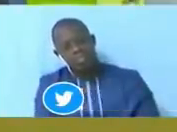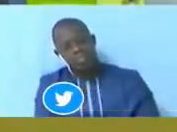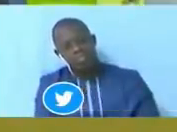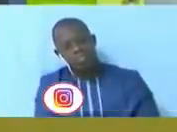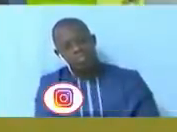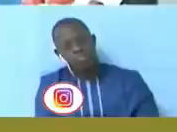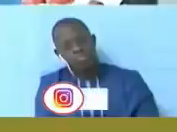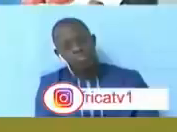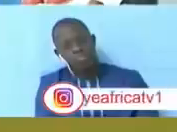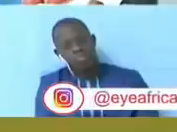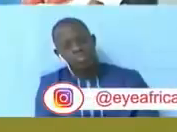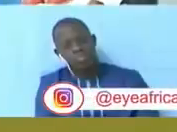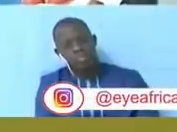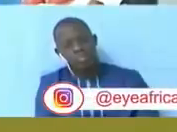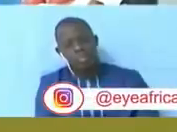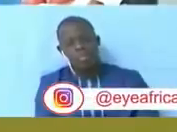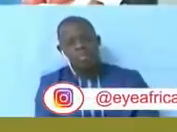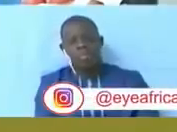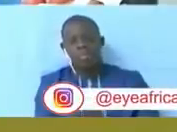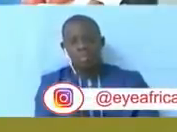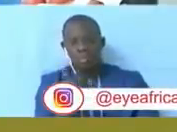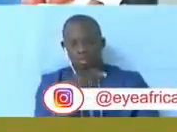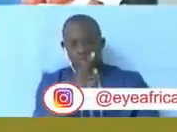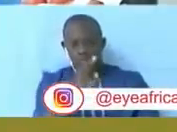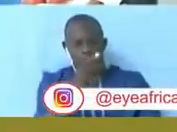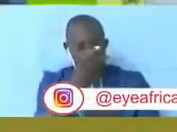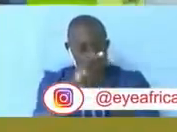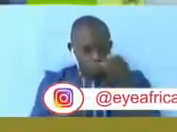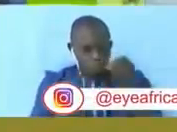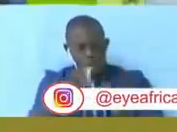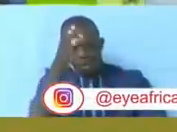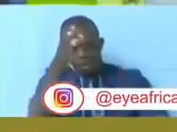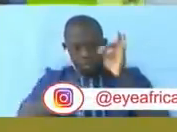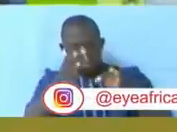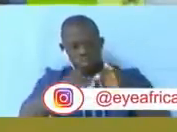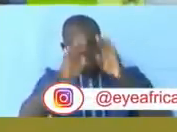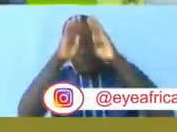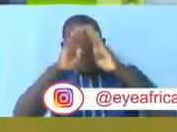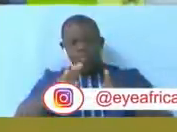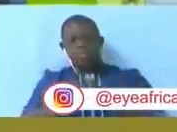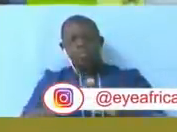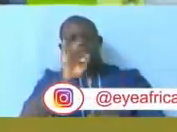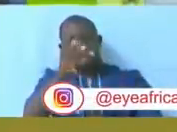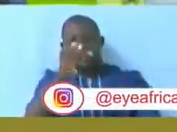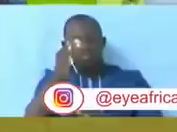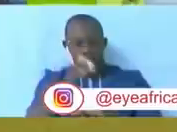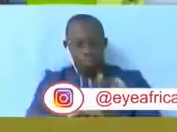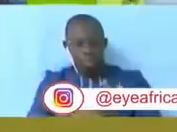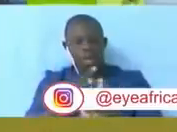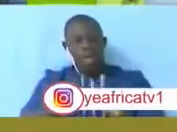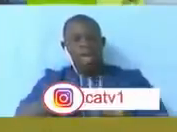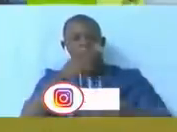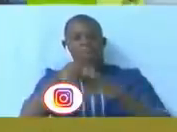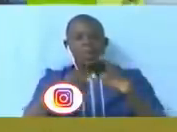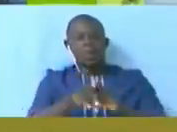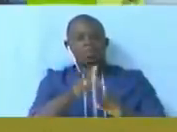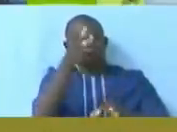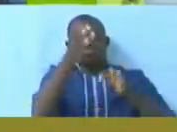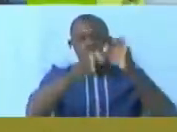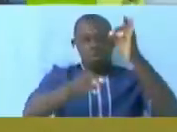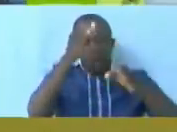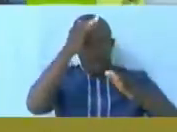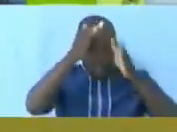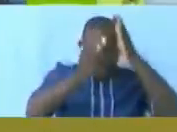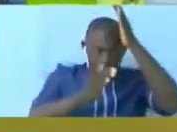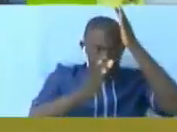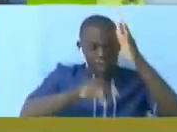Landikarala. Were you in both cases, in the treason trial at yes, the High Court? Yes, I participated both in the treason trial and both in the court martial